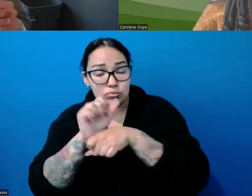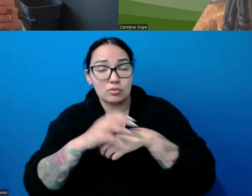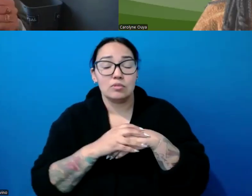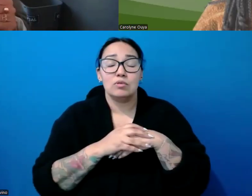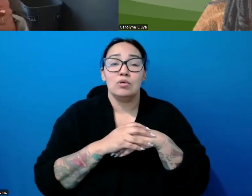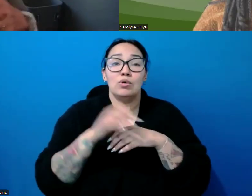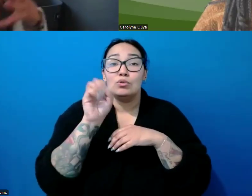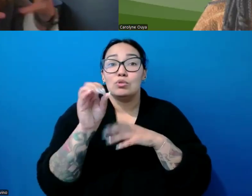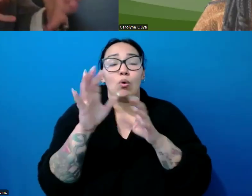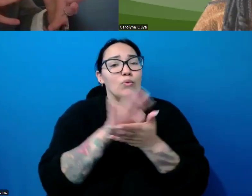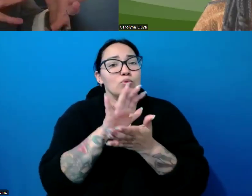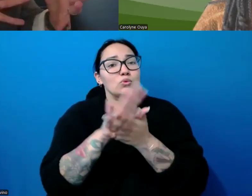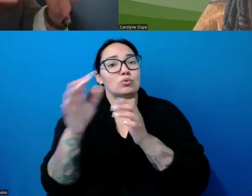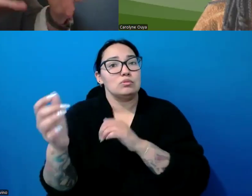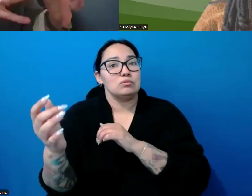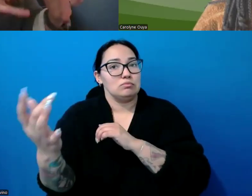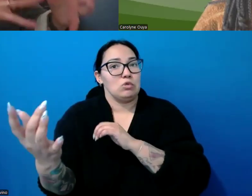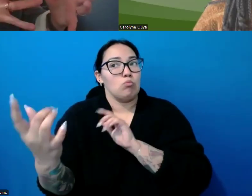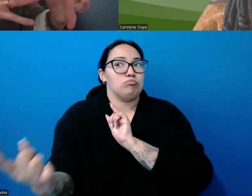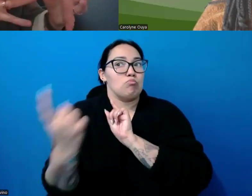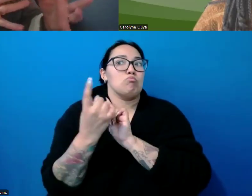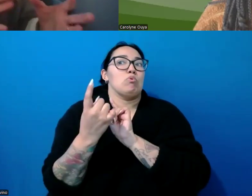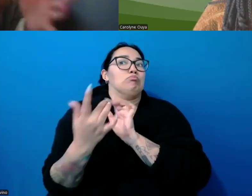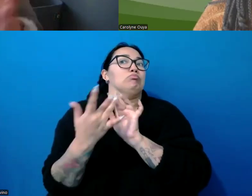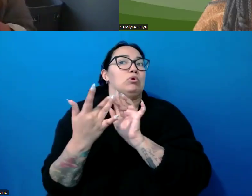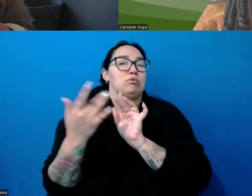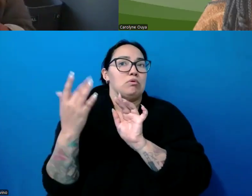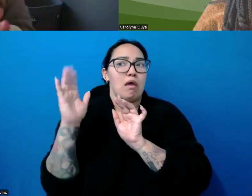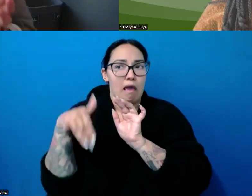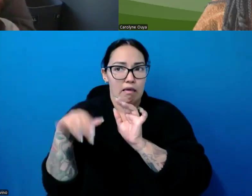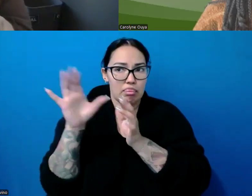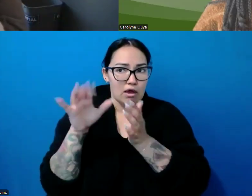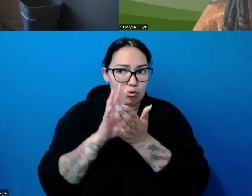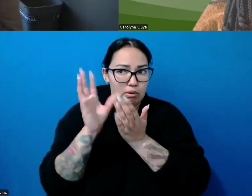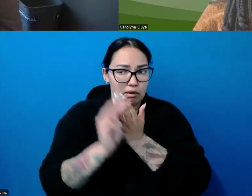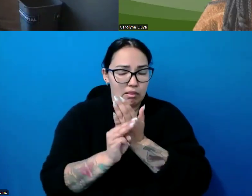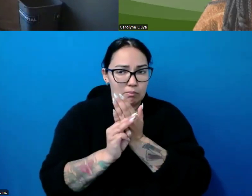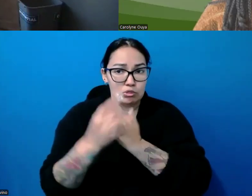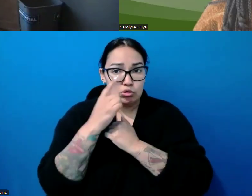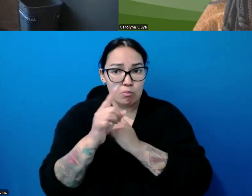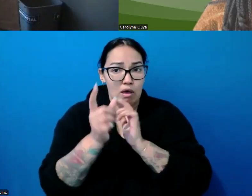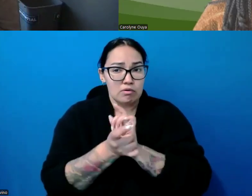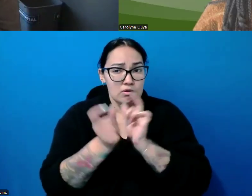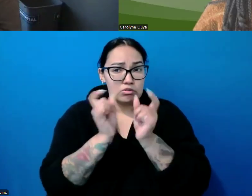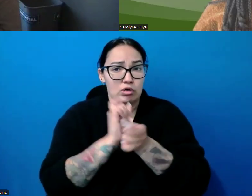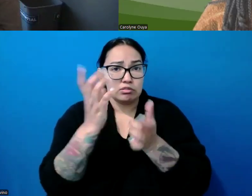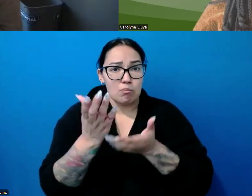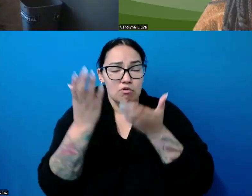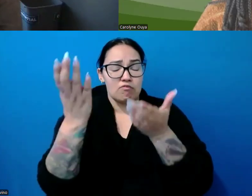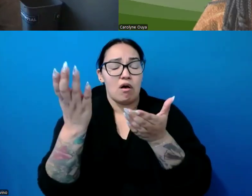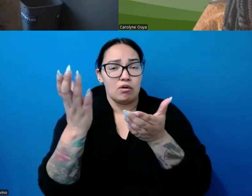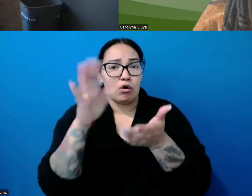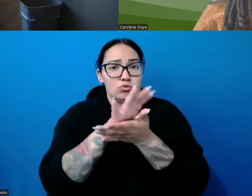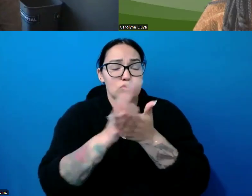schools approached us and said, could you take that curriculum and adjust it and deliver it on a school day in a 50-minute